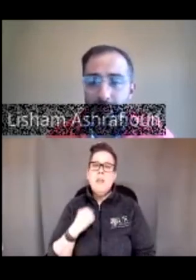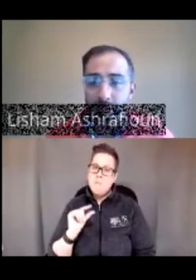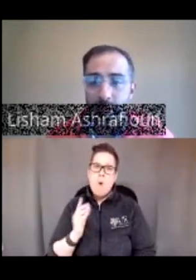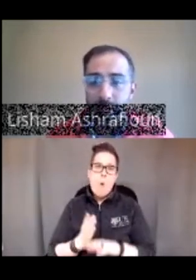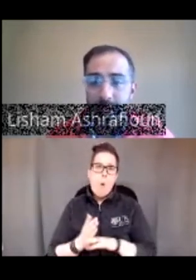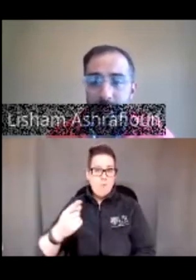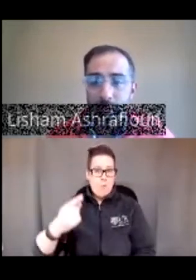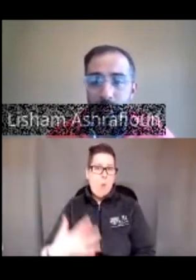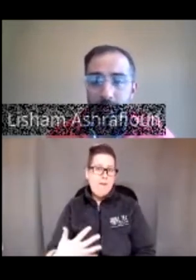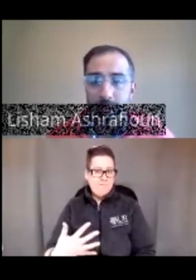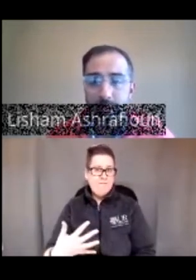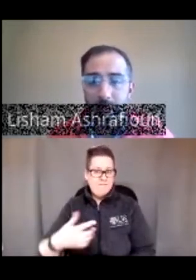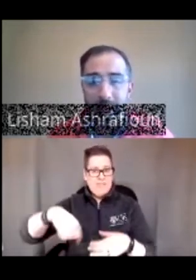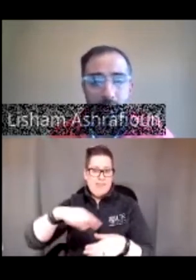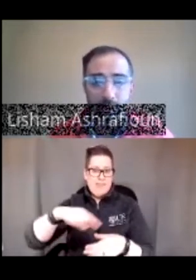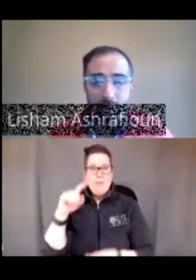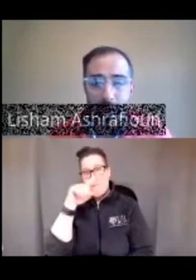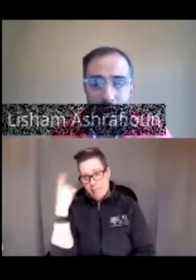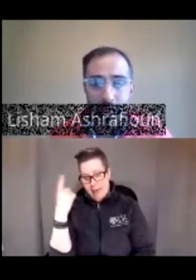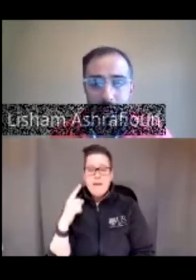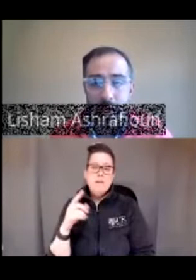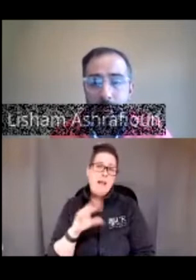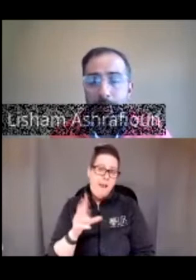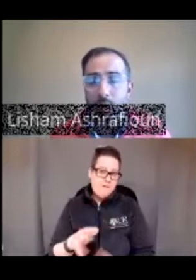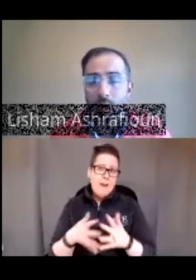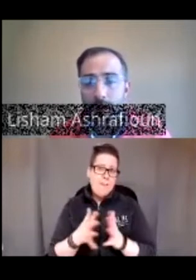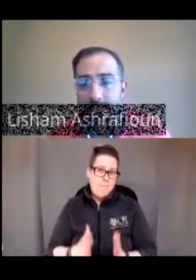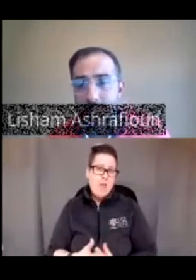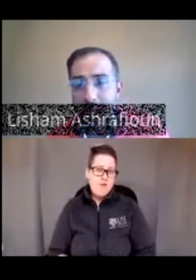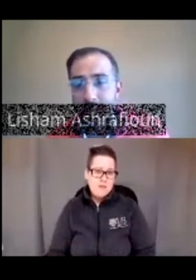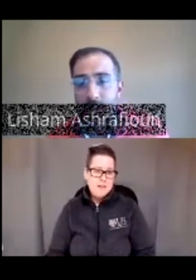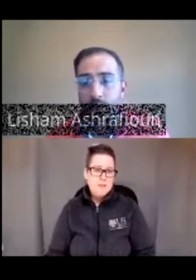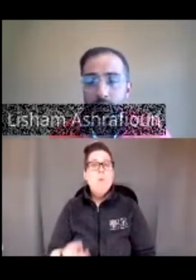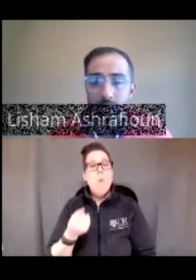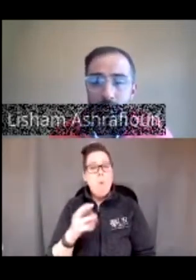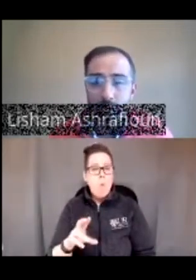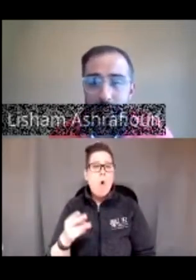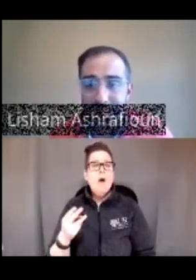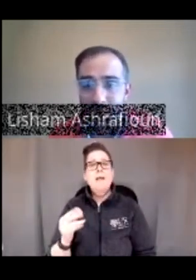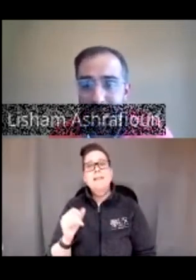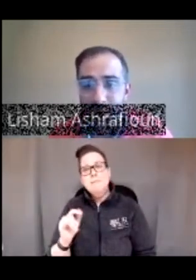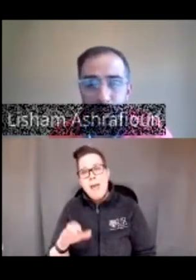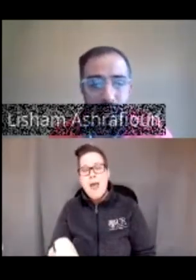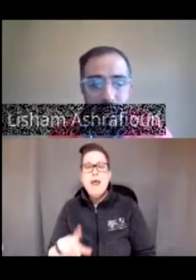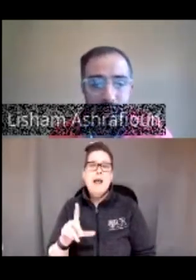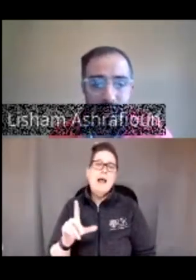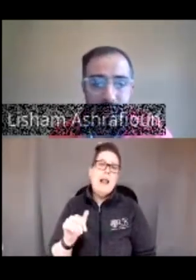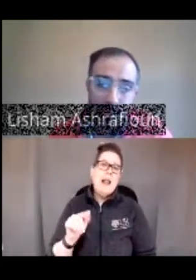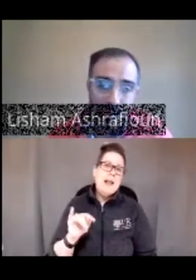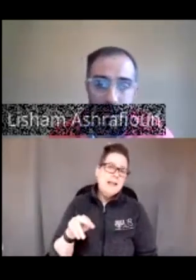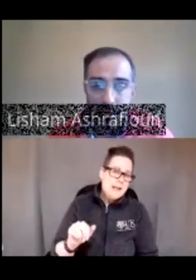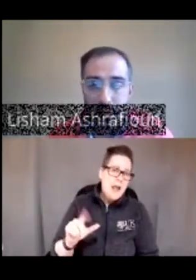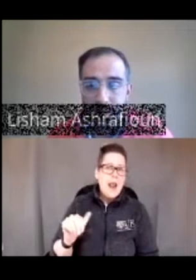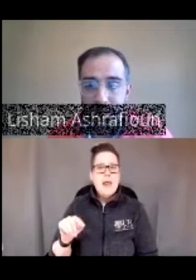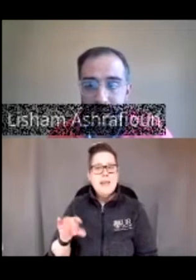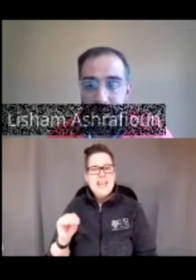1/5 of the sample is Black or African American. Our Hispanic or Latino or Latina samples is a